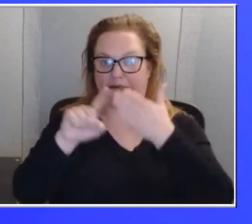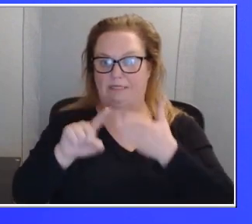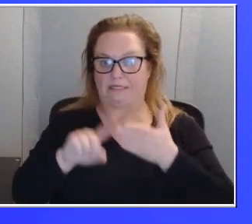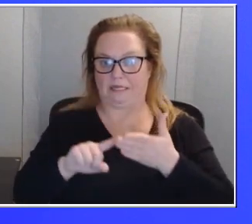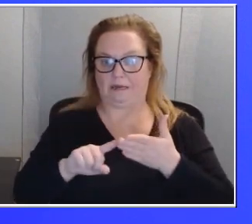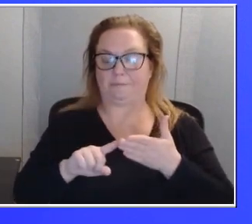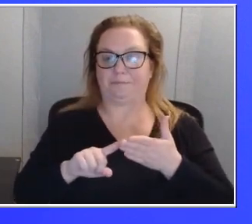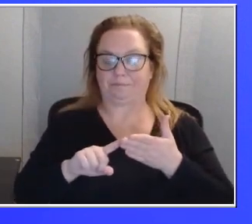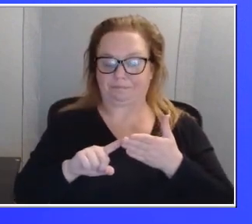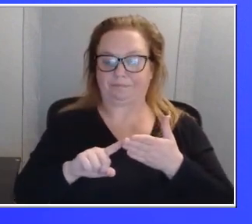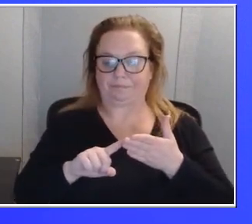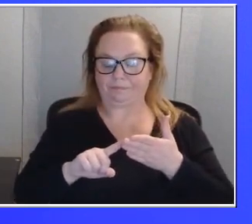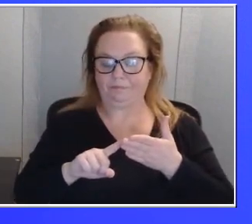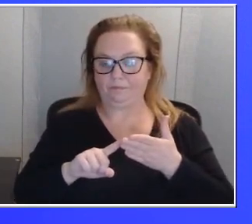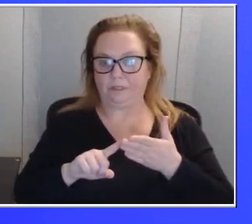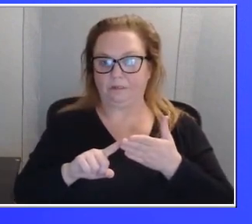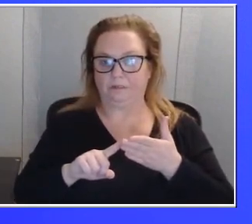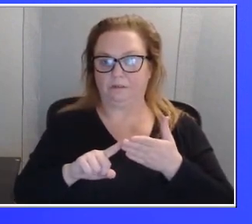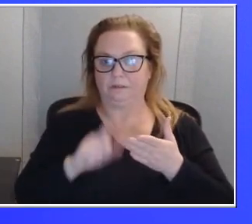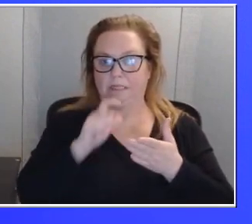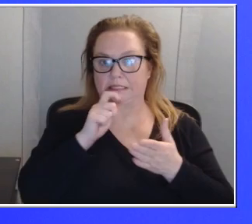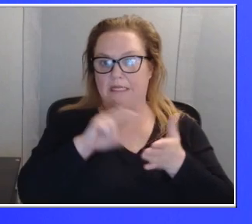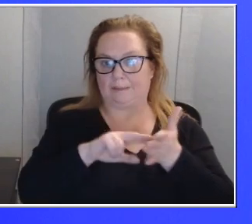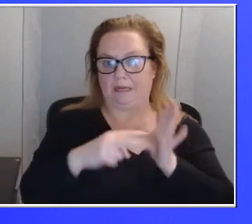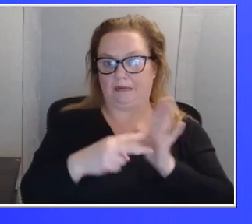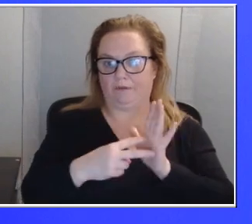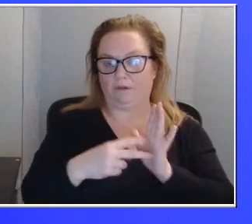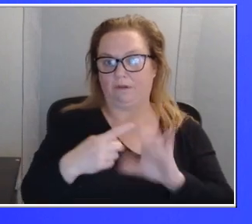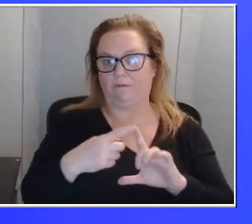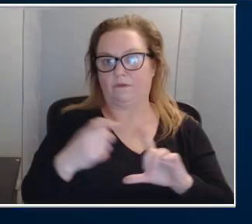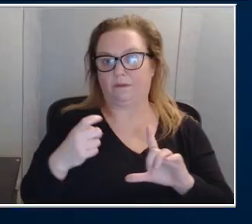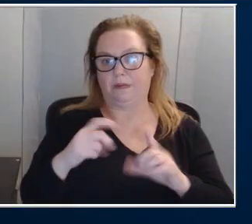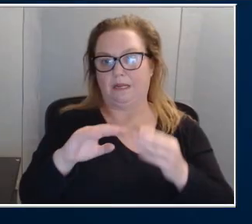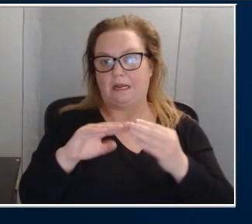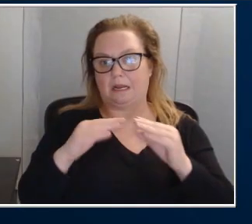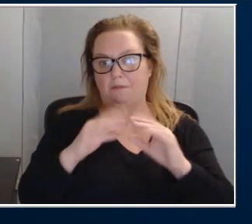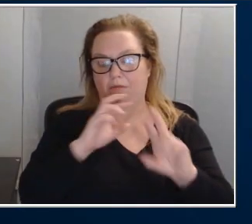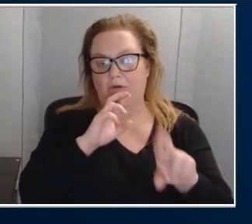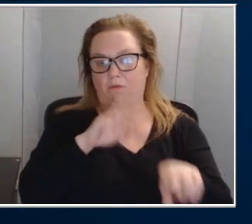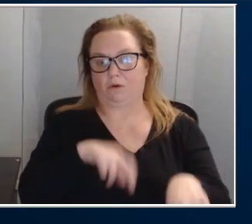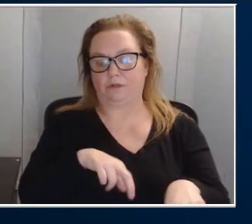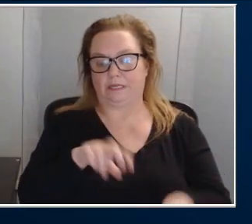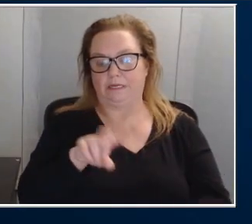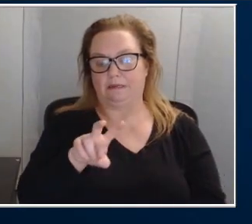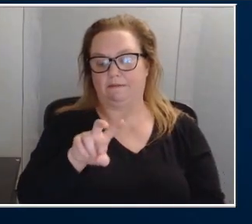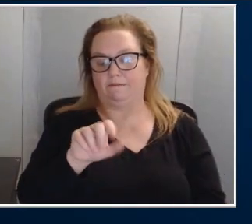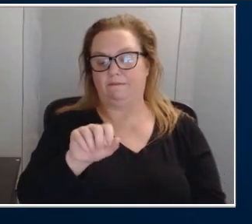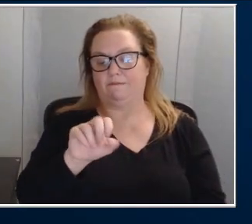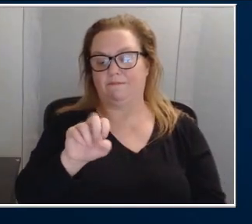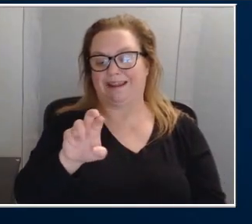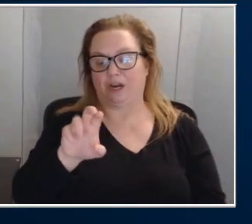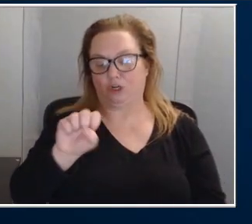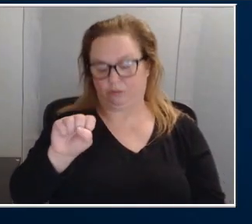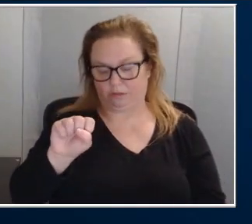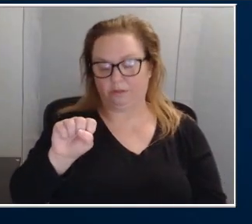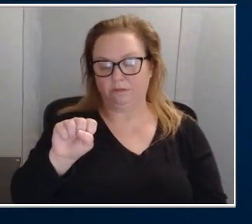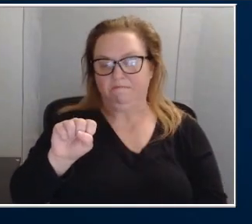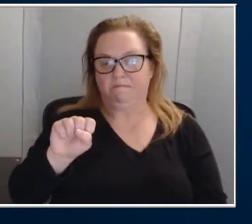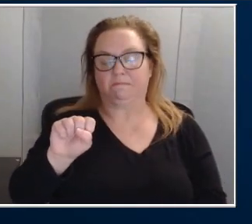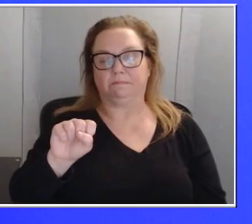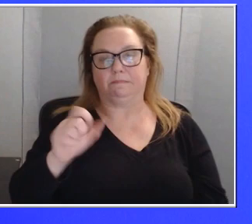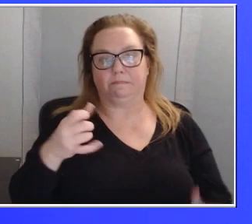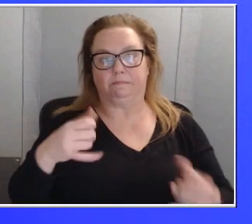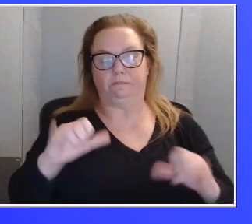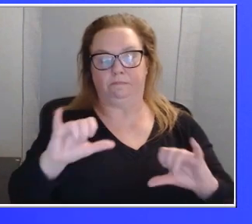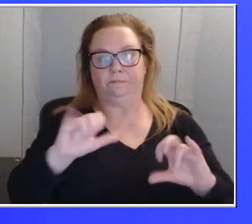it's so it is not meaningful from a number of reports into VAERS. And it is still important